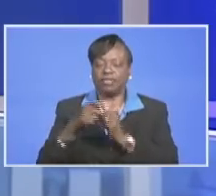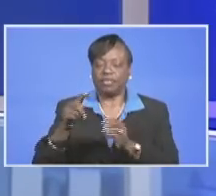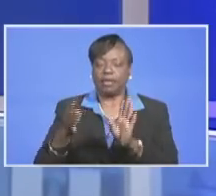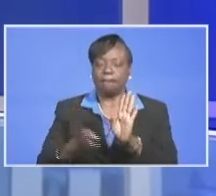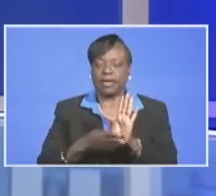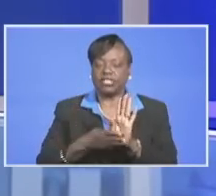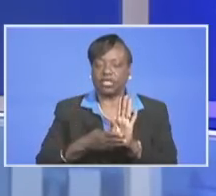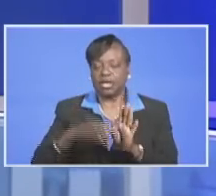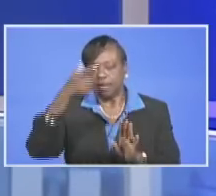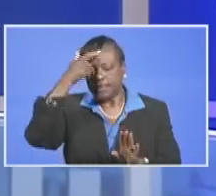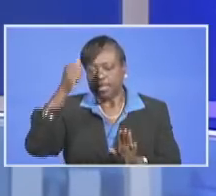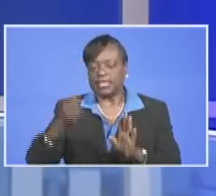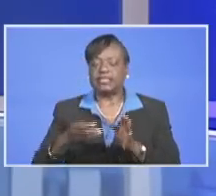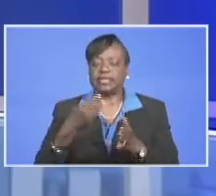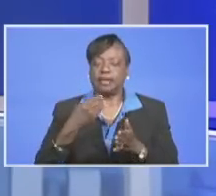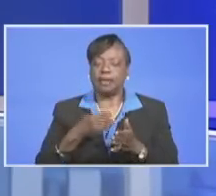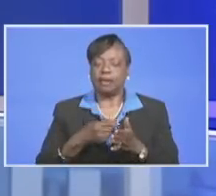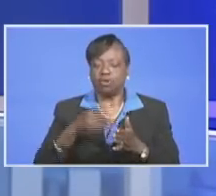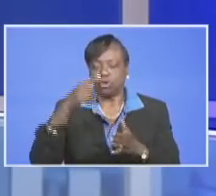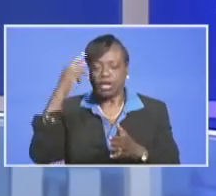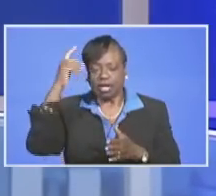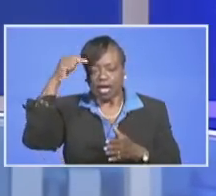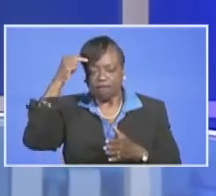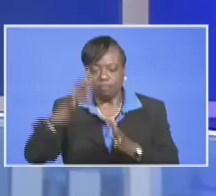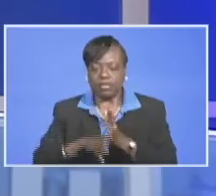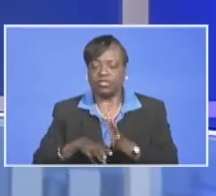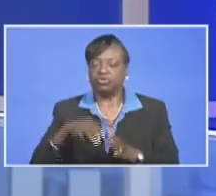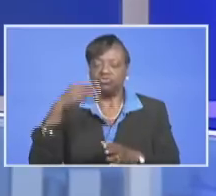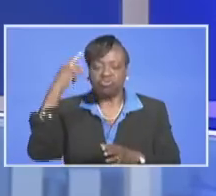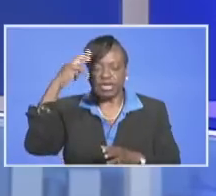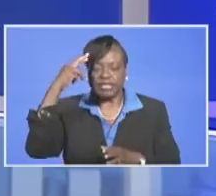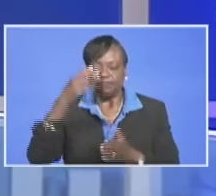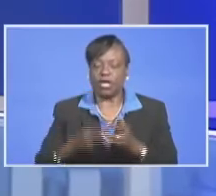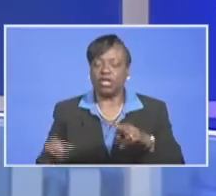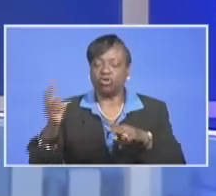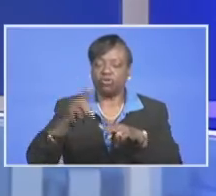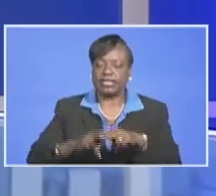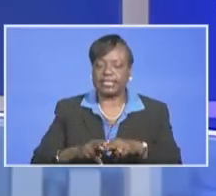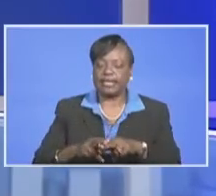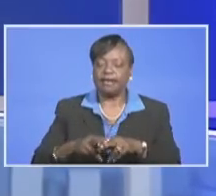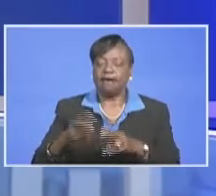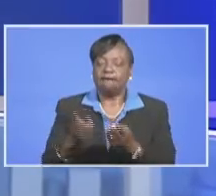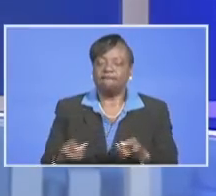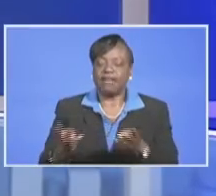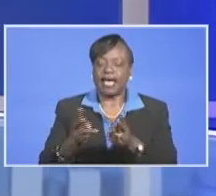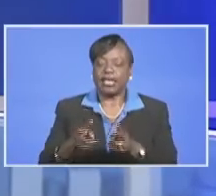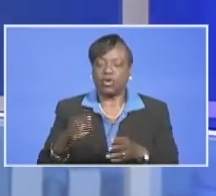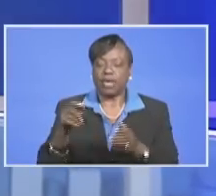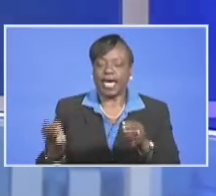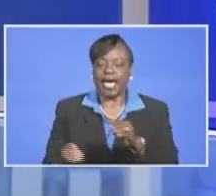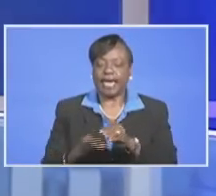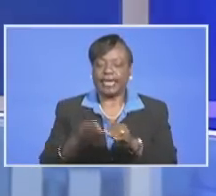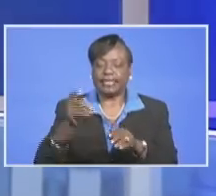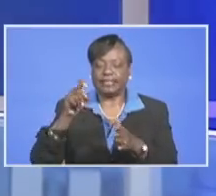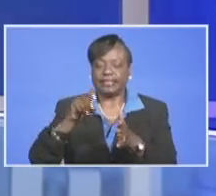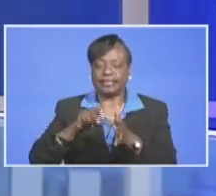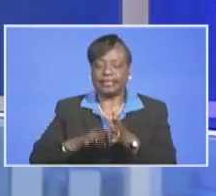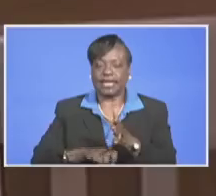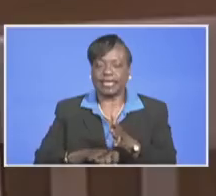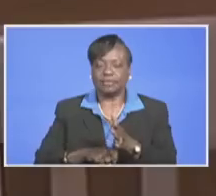government's reasons for increasing value-added tax are unjustifiable, and the 12% increase can have an effect on the tourism